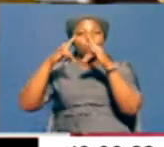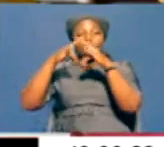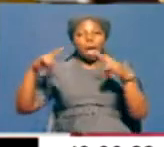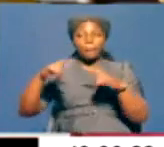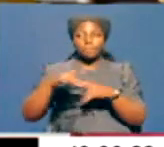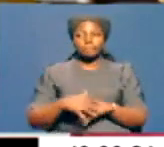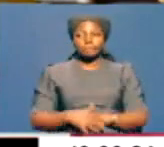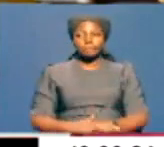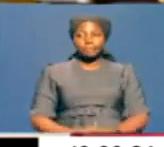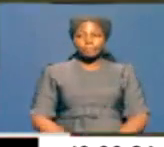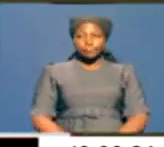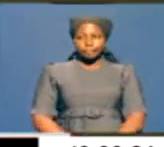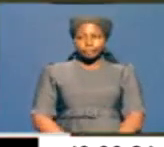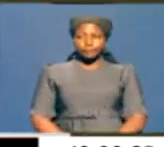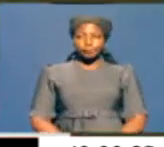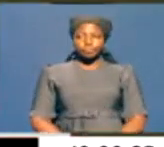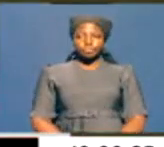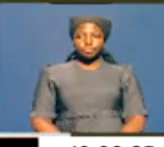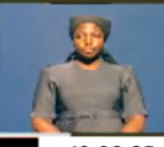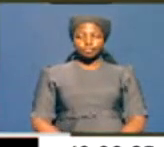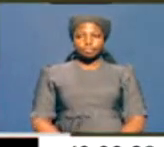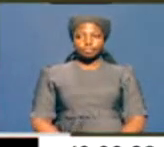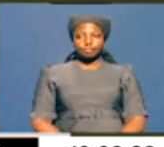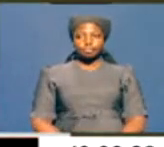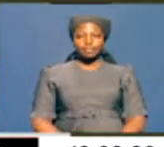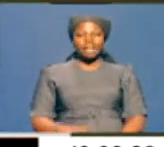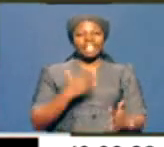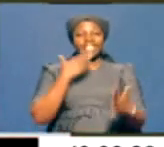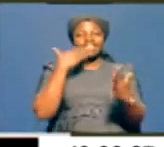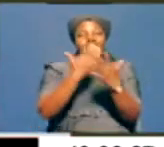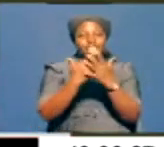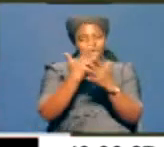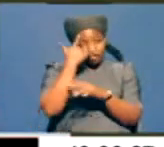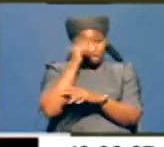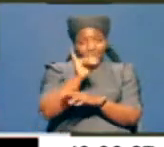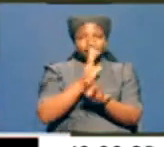Thank you, Munga, for that report. FC Leopards.